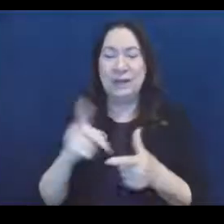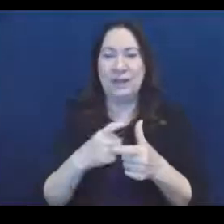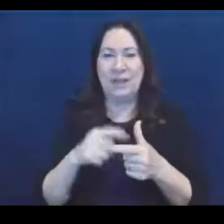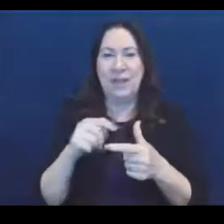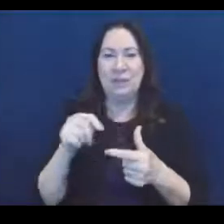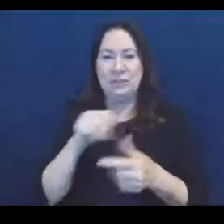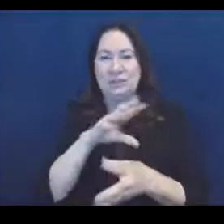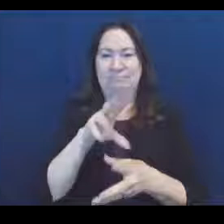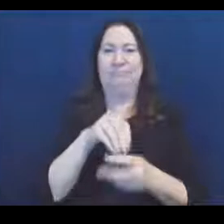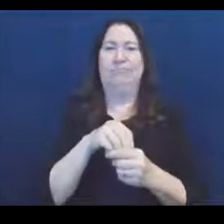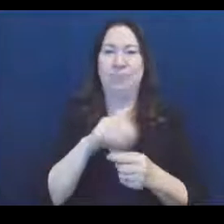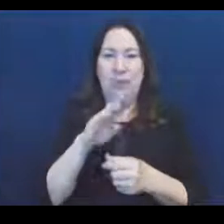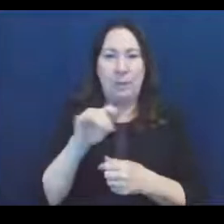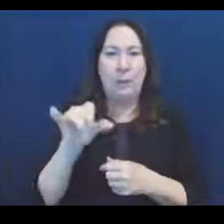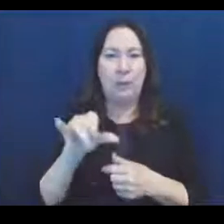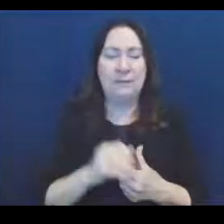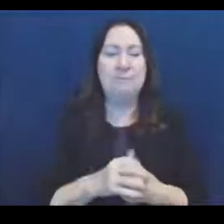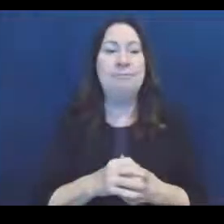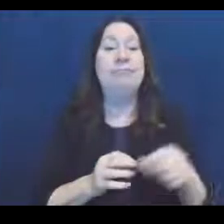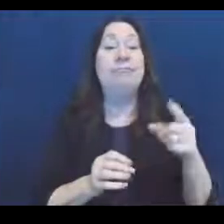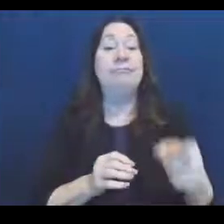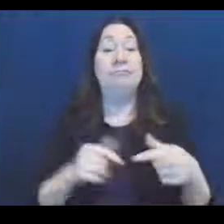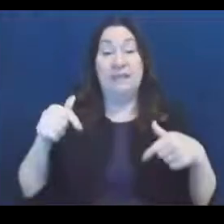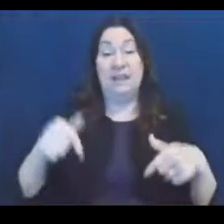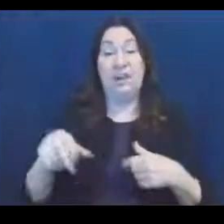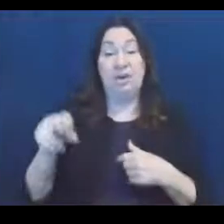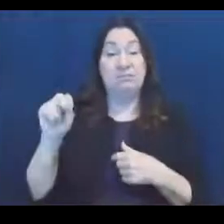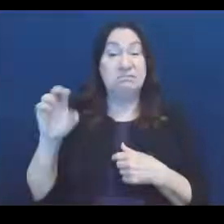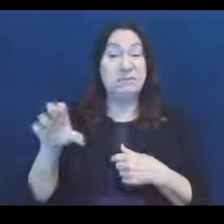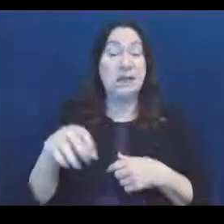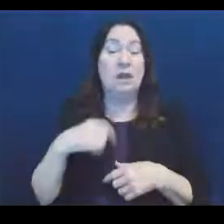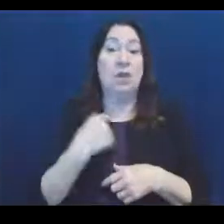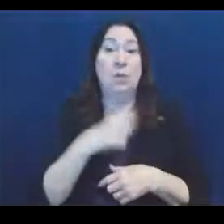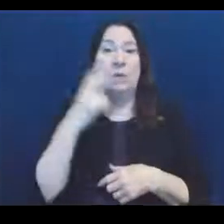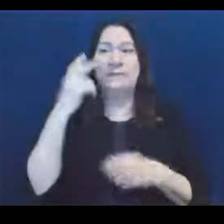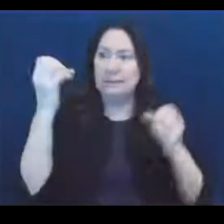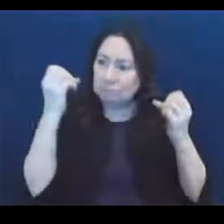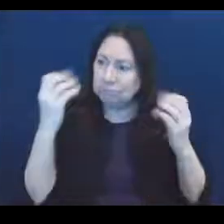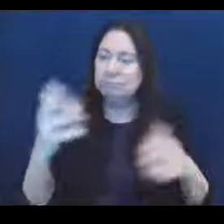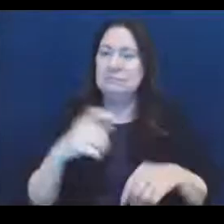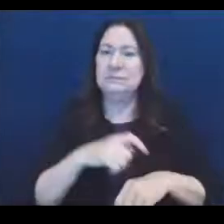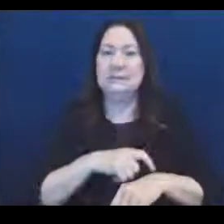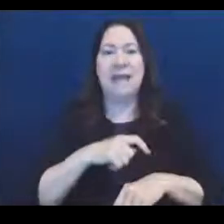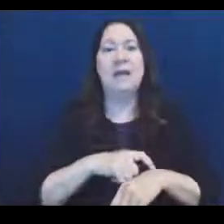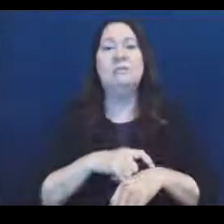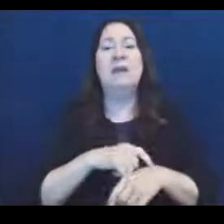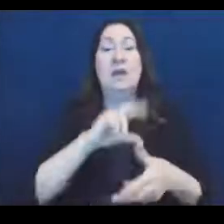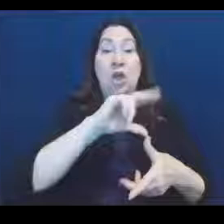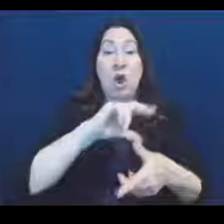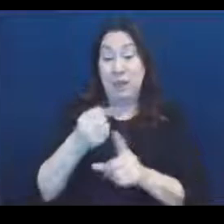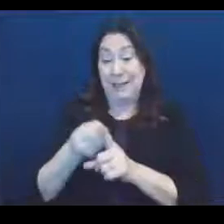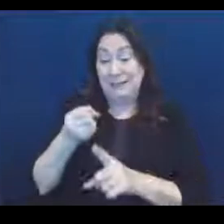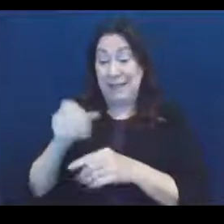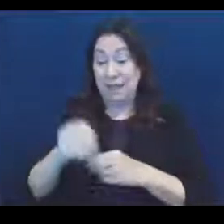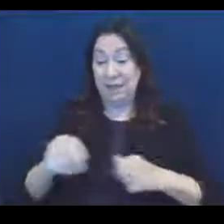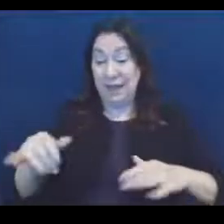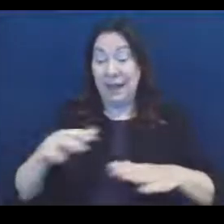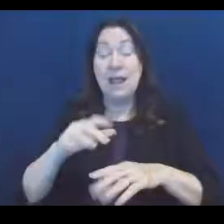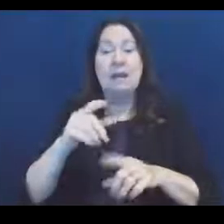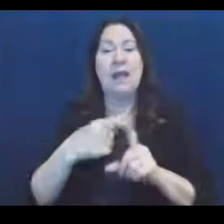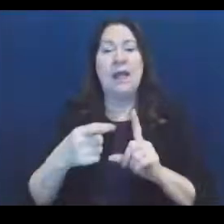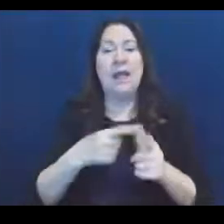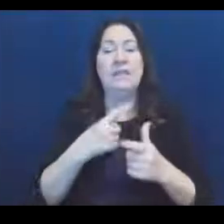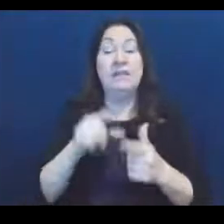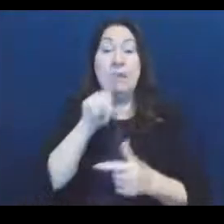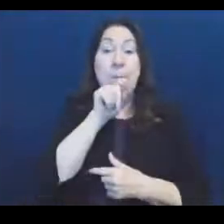here. Now, here in the Carolinas, we have seen many times where landfalling hurricanes have moved birds far, far away from where they